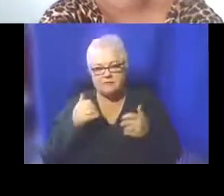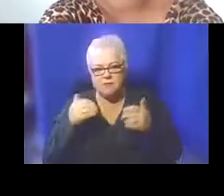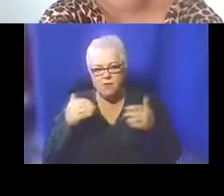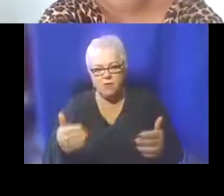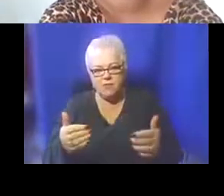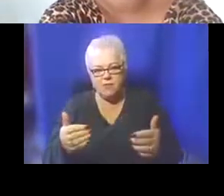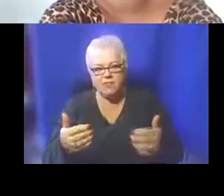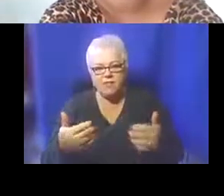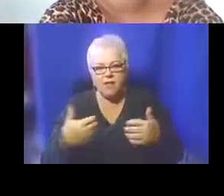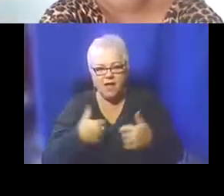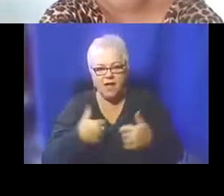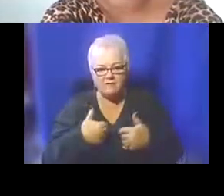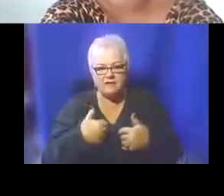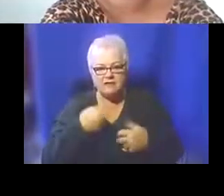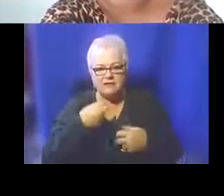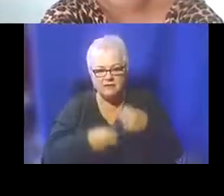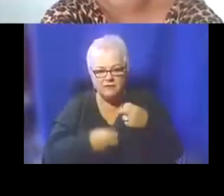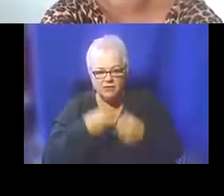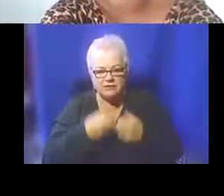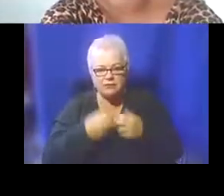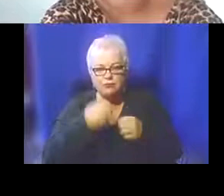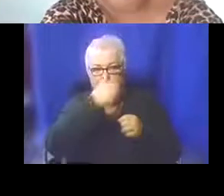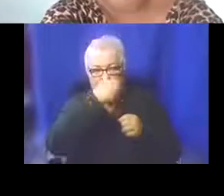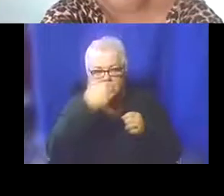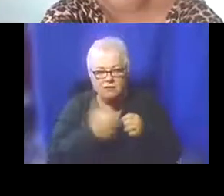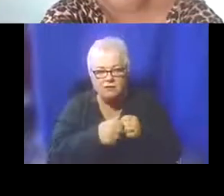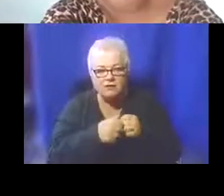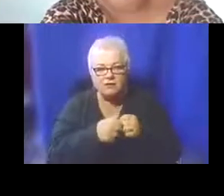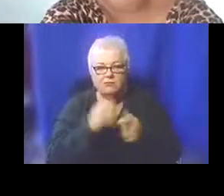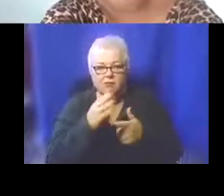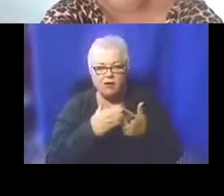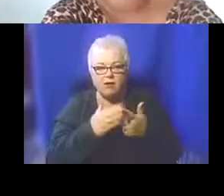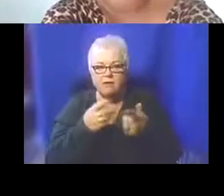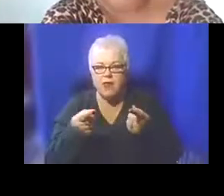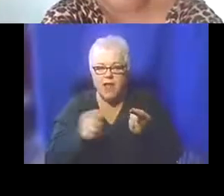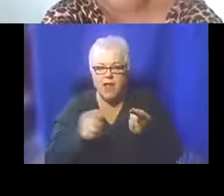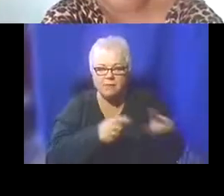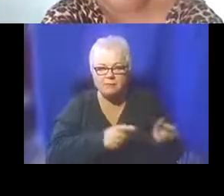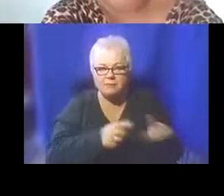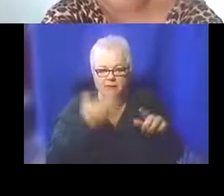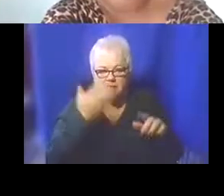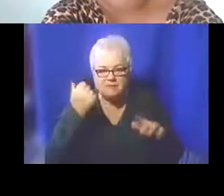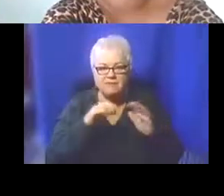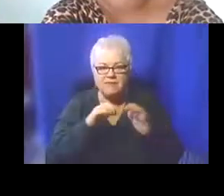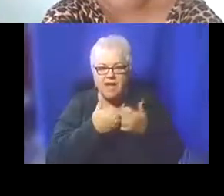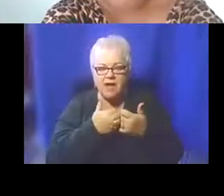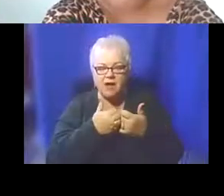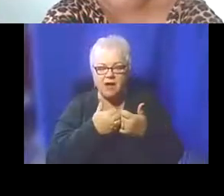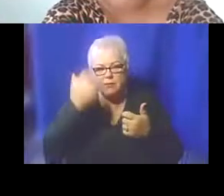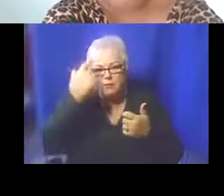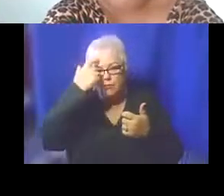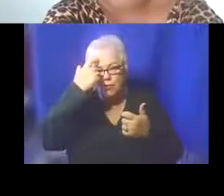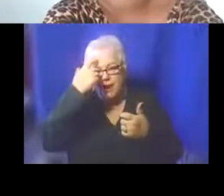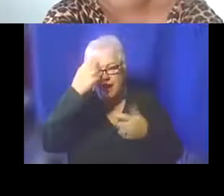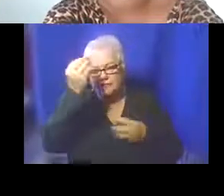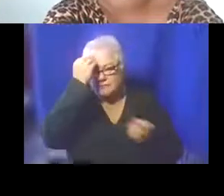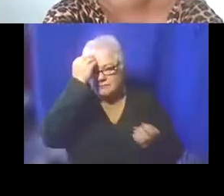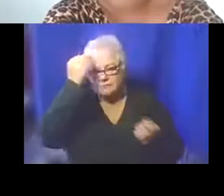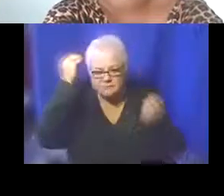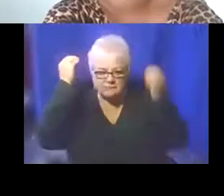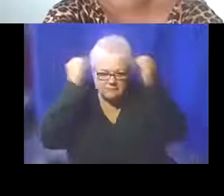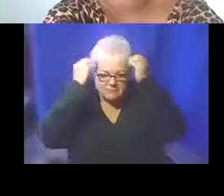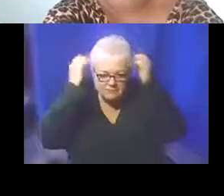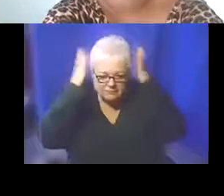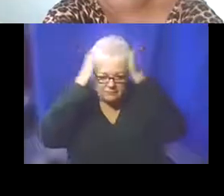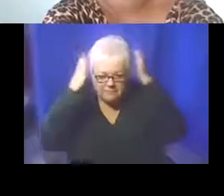along. They're having difficulty recalling the different pieces of the assault because of the way the trauma of the assault affected the way